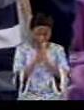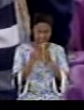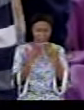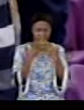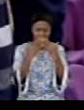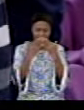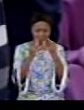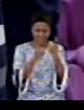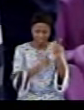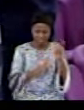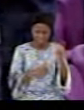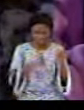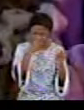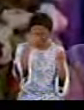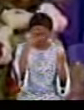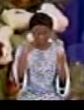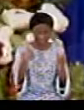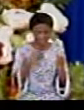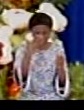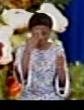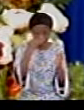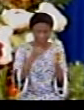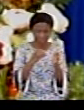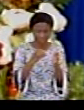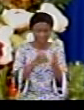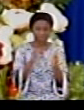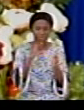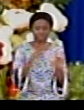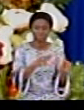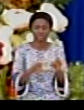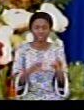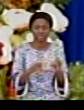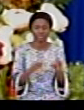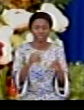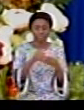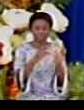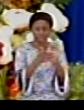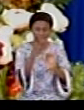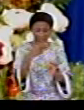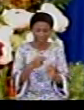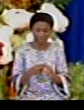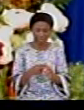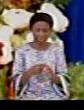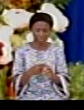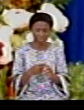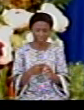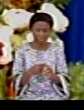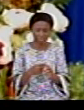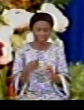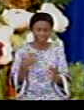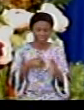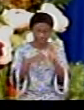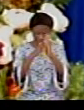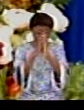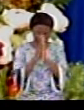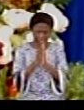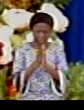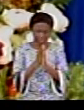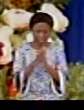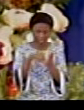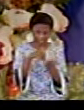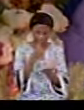Lord, because I know it is done. In Jesus' name we